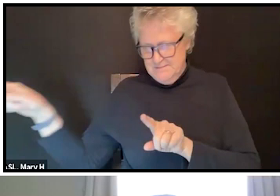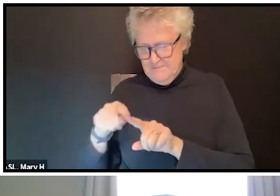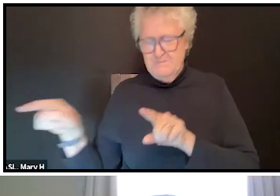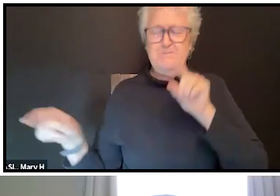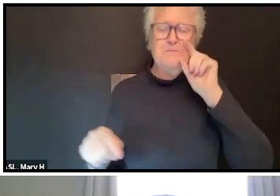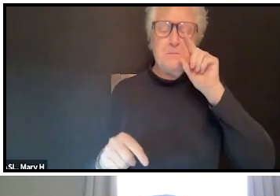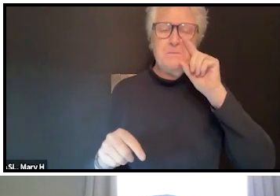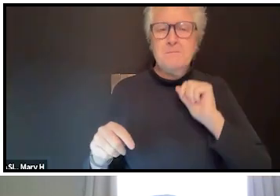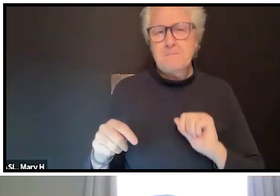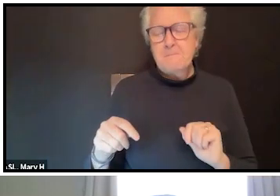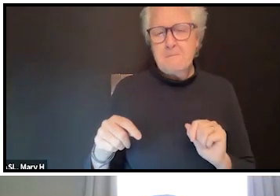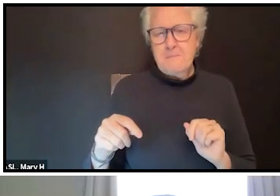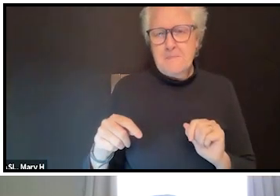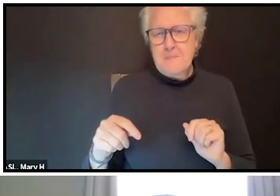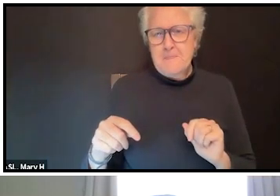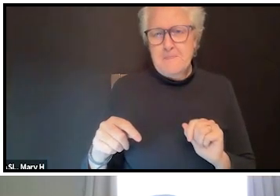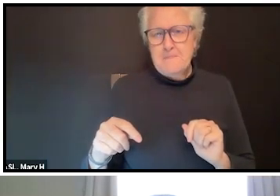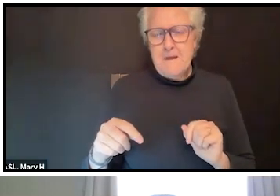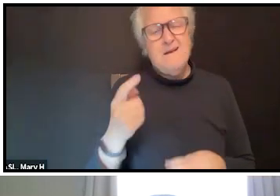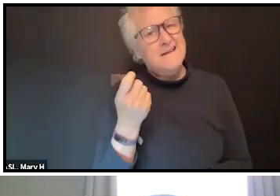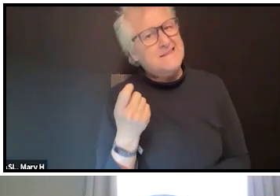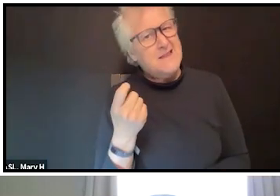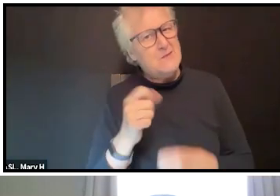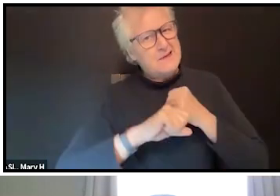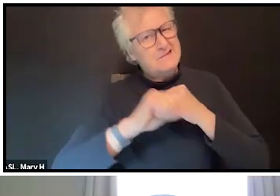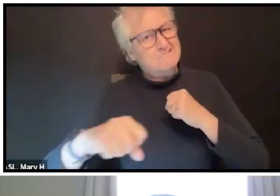bhdddh.askdd@bhdddh.ri.gov. It's a little bit long.